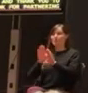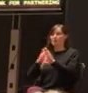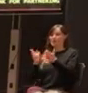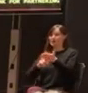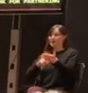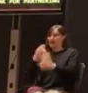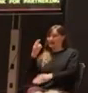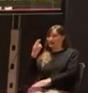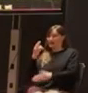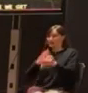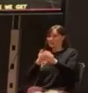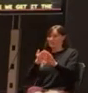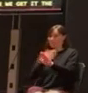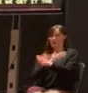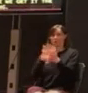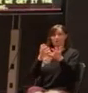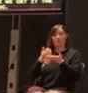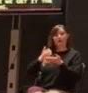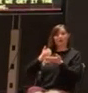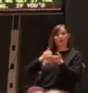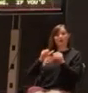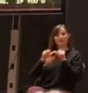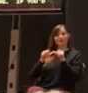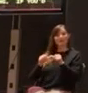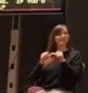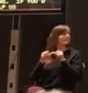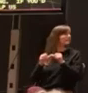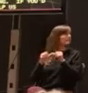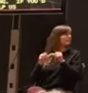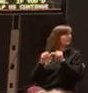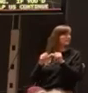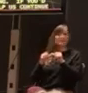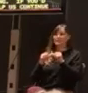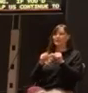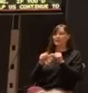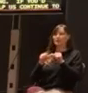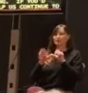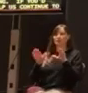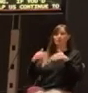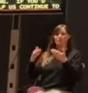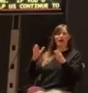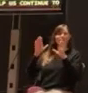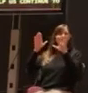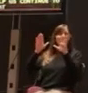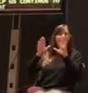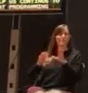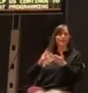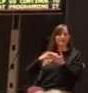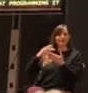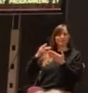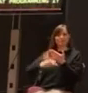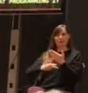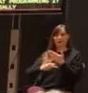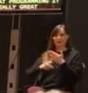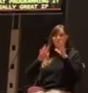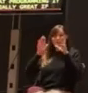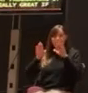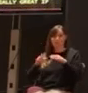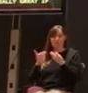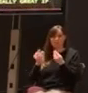signing, if you'd like to help us continue to create great programming, it would be really great if you could please take our